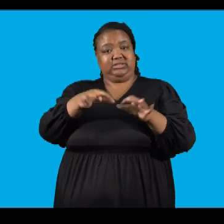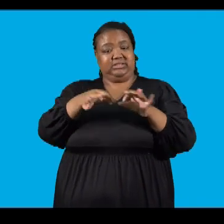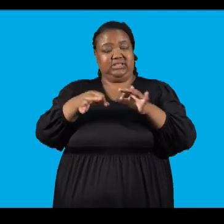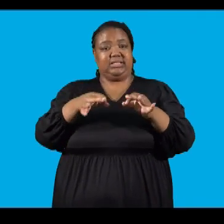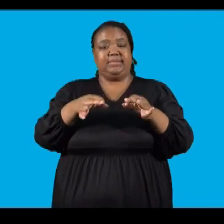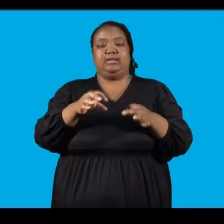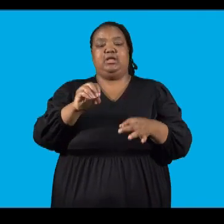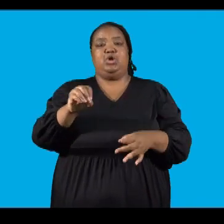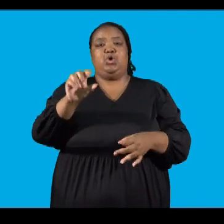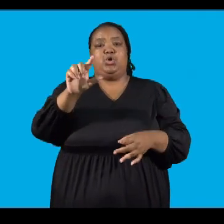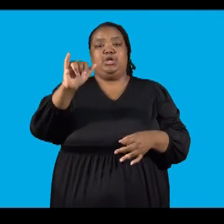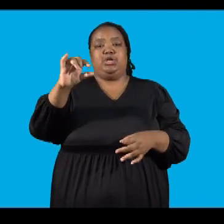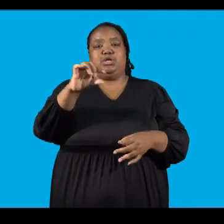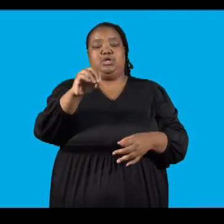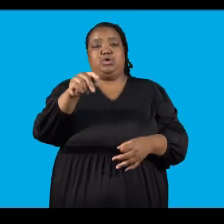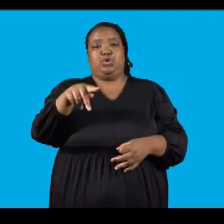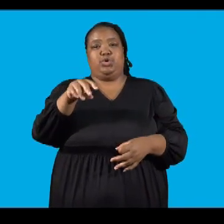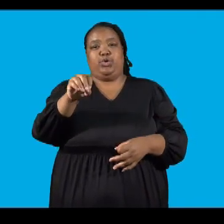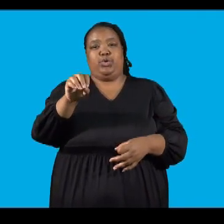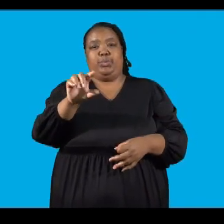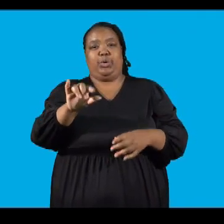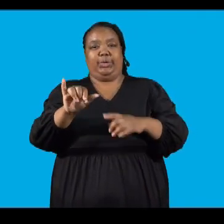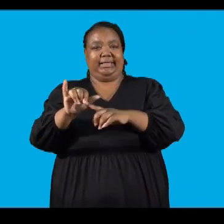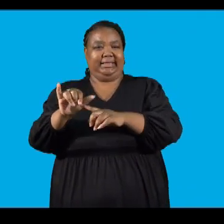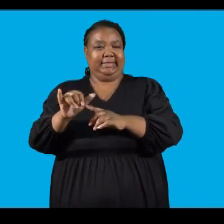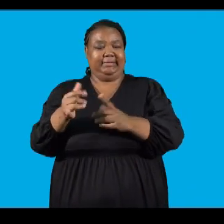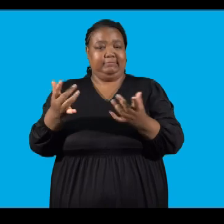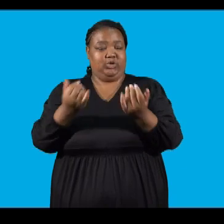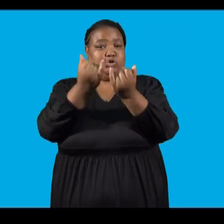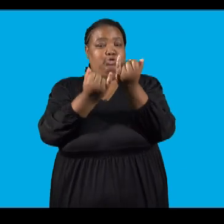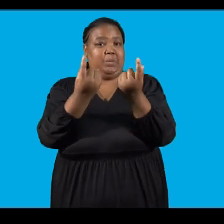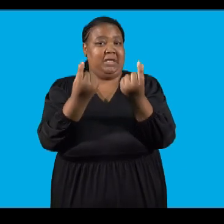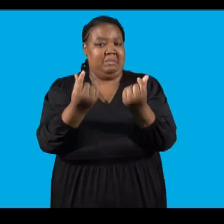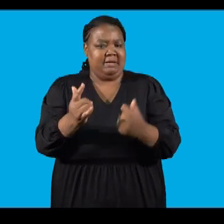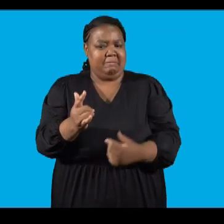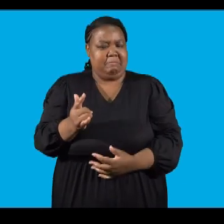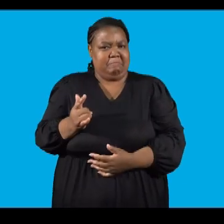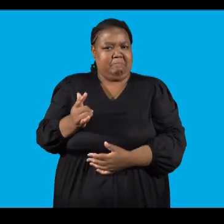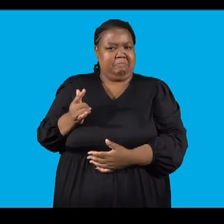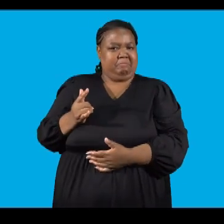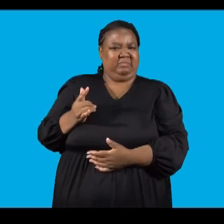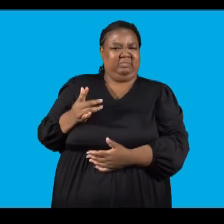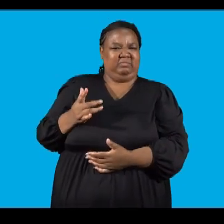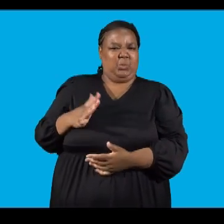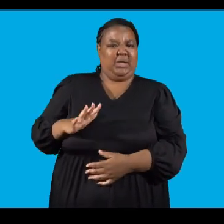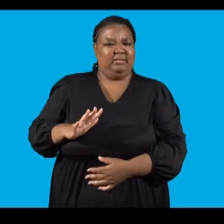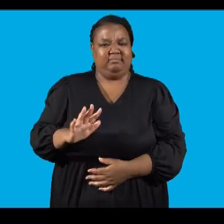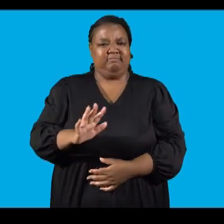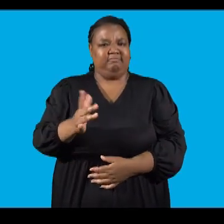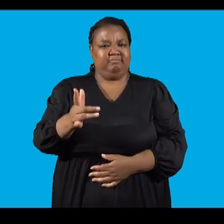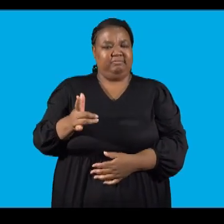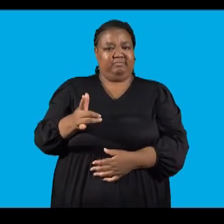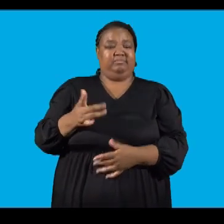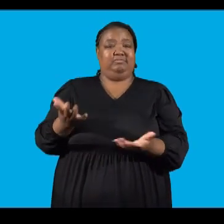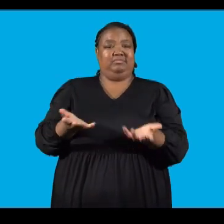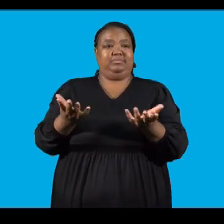explain why oligopolies are reluctant to compete on prices. That is